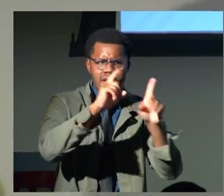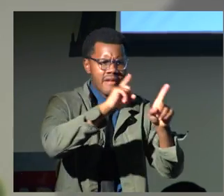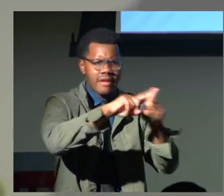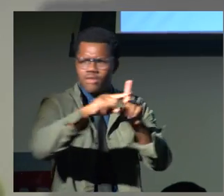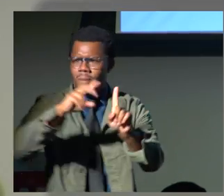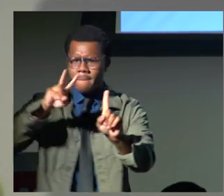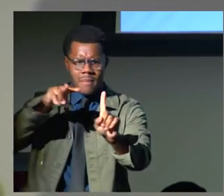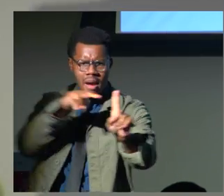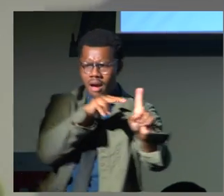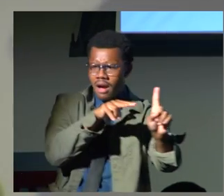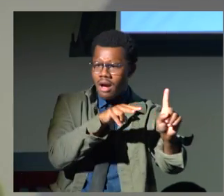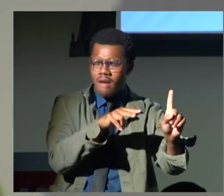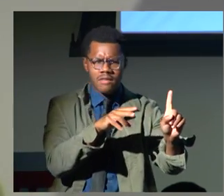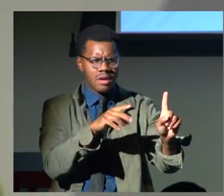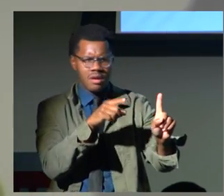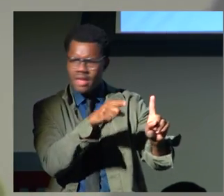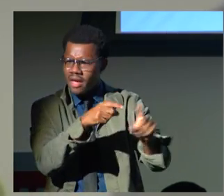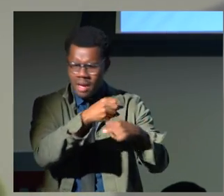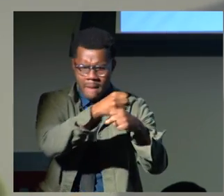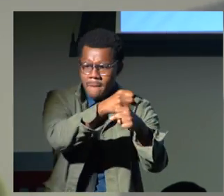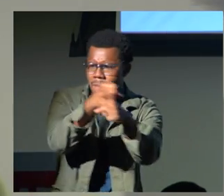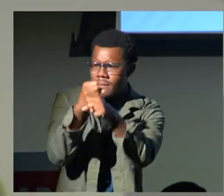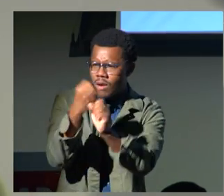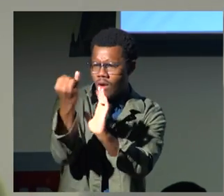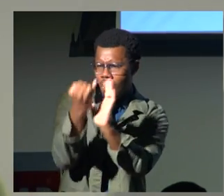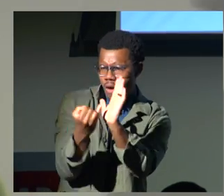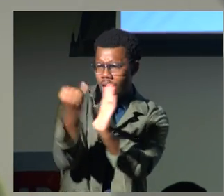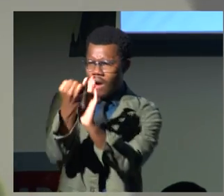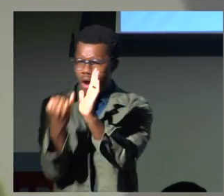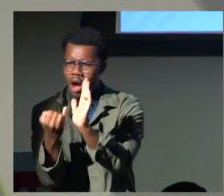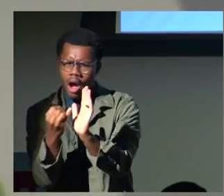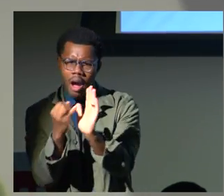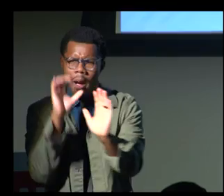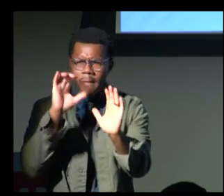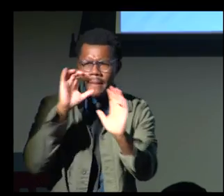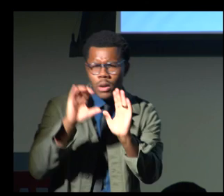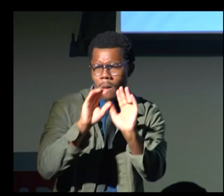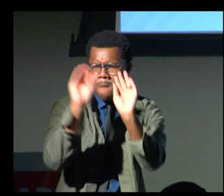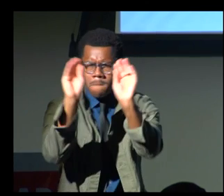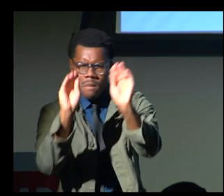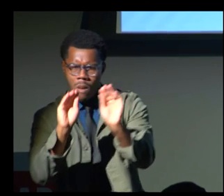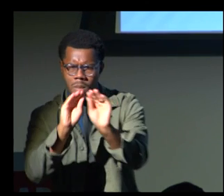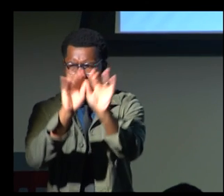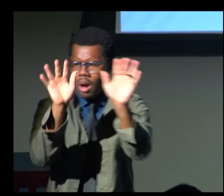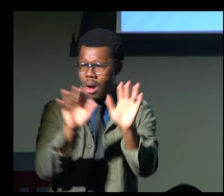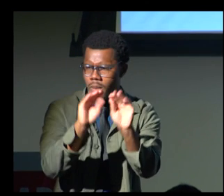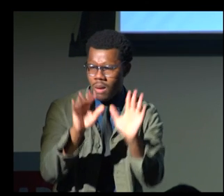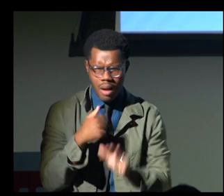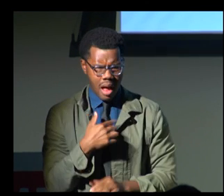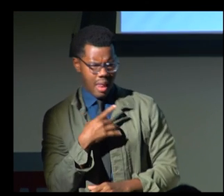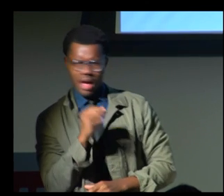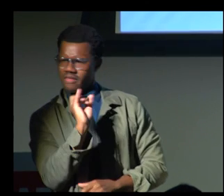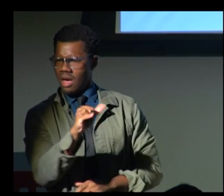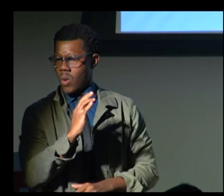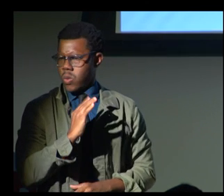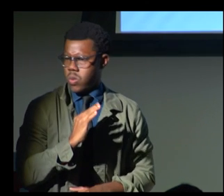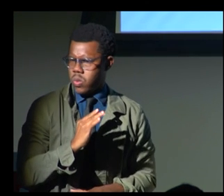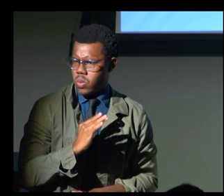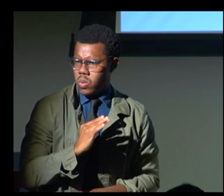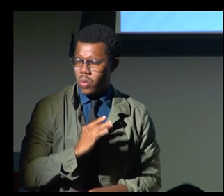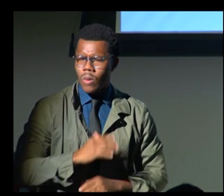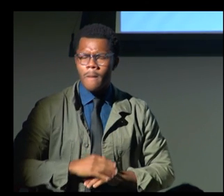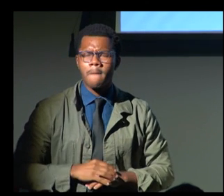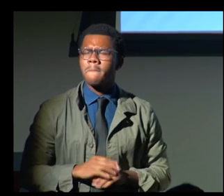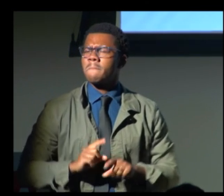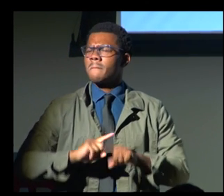and viewpoints through this sort of collage style approach. Although I don't even consider